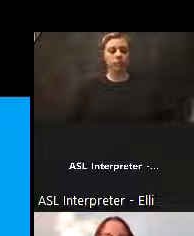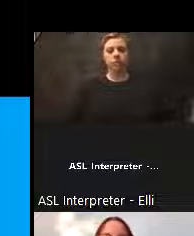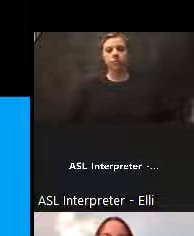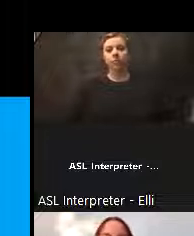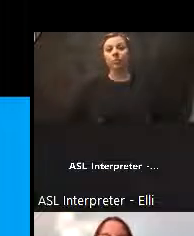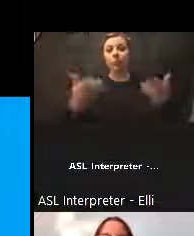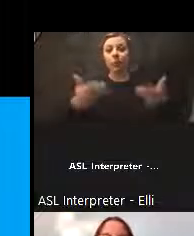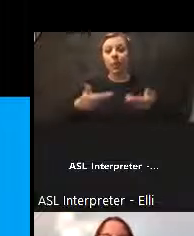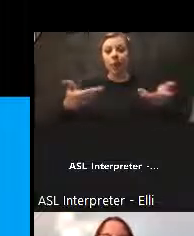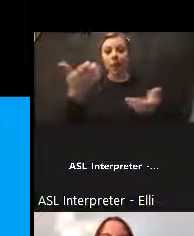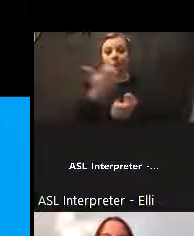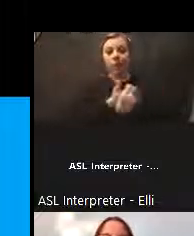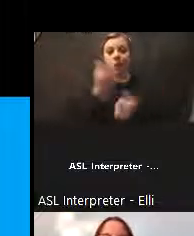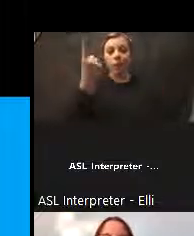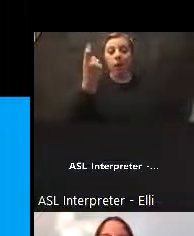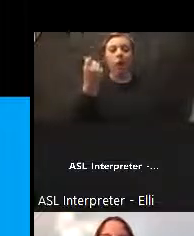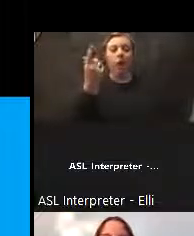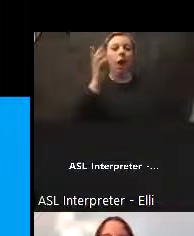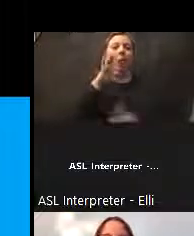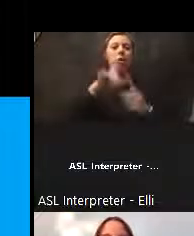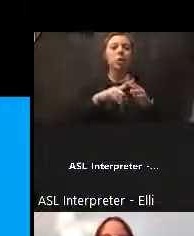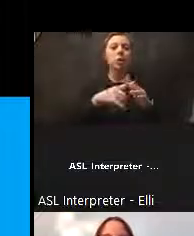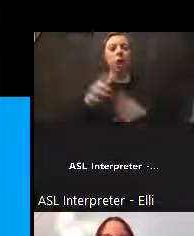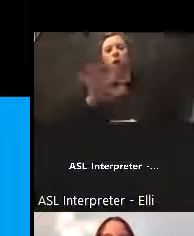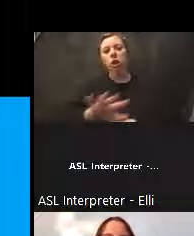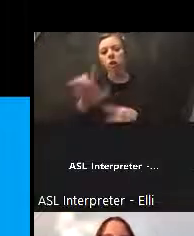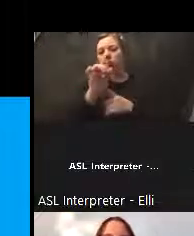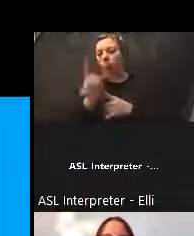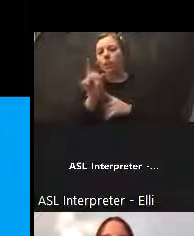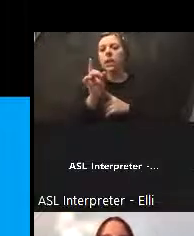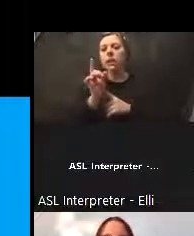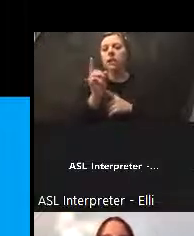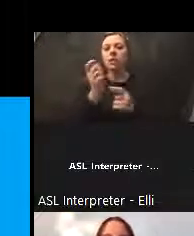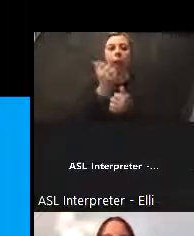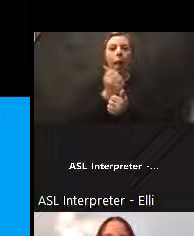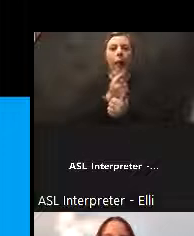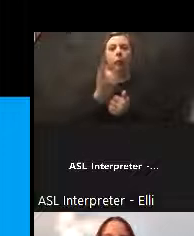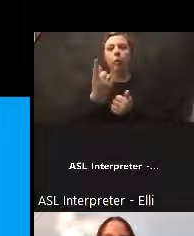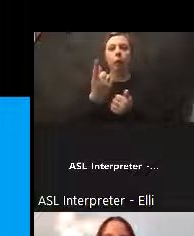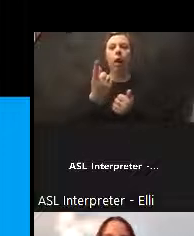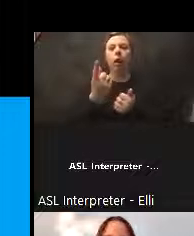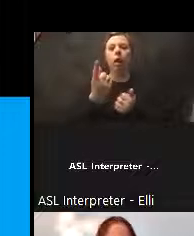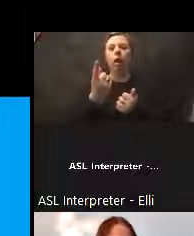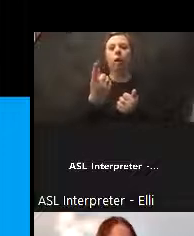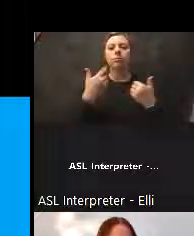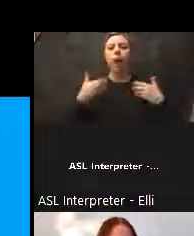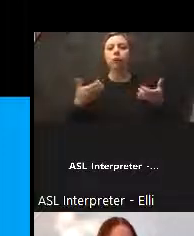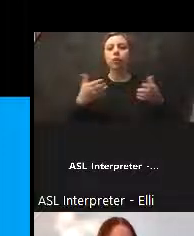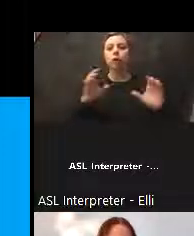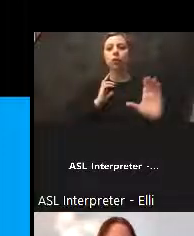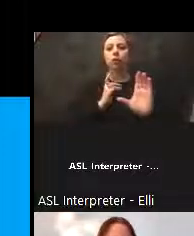Welcome, everyone. We will get started in just a moment, giving everyone a chance to join the